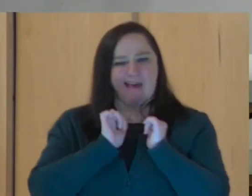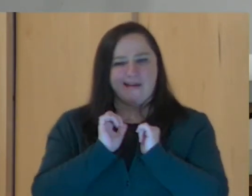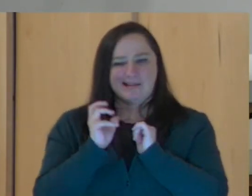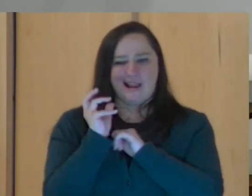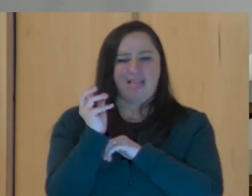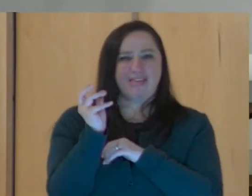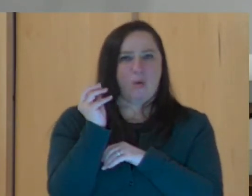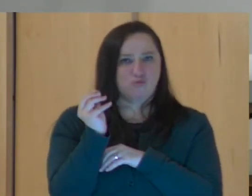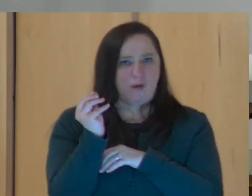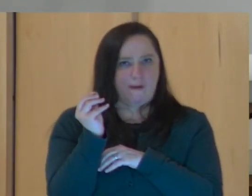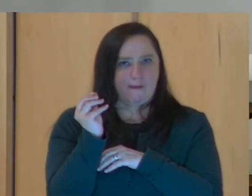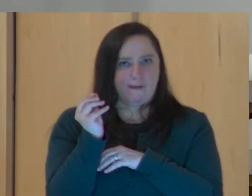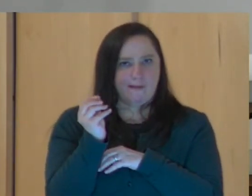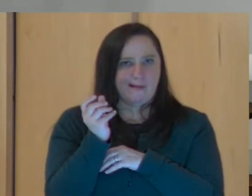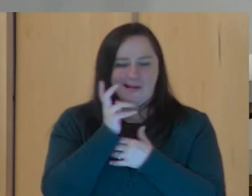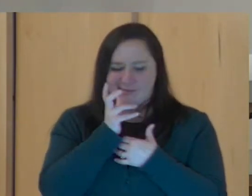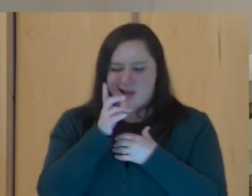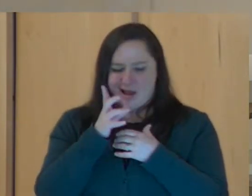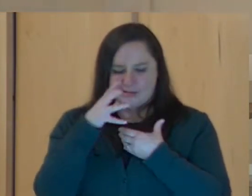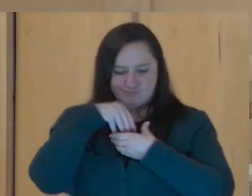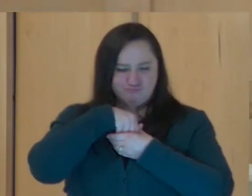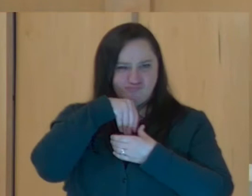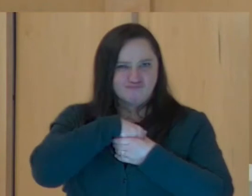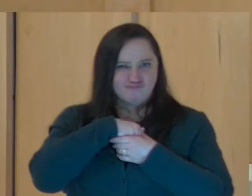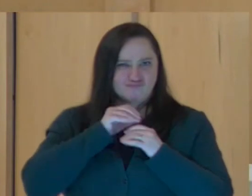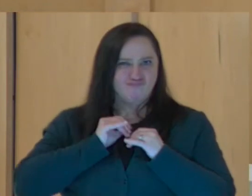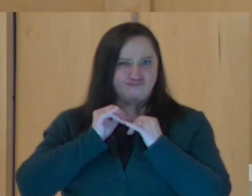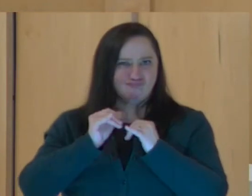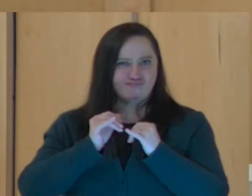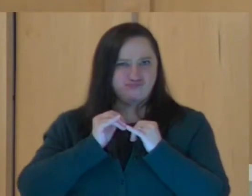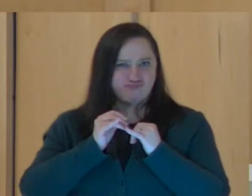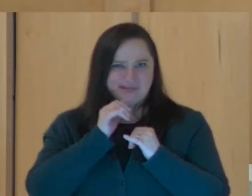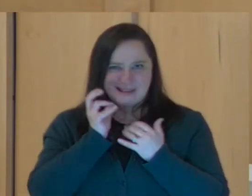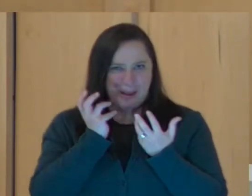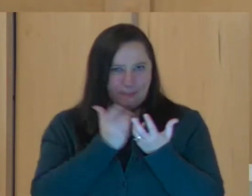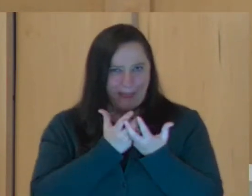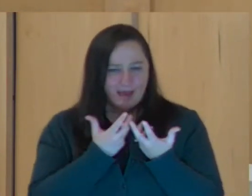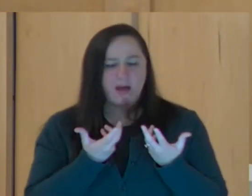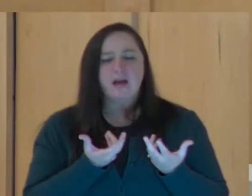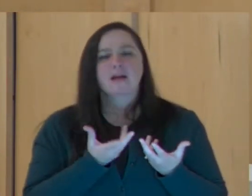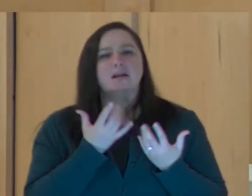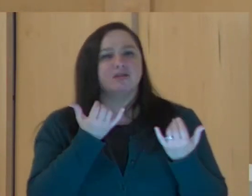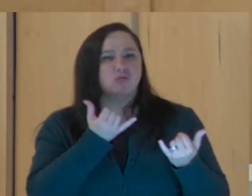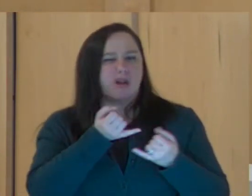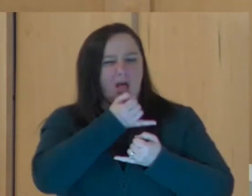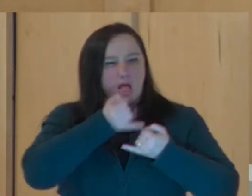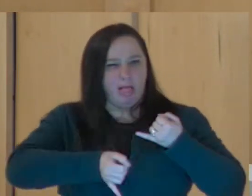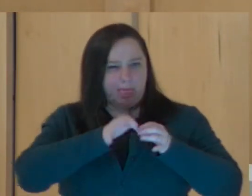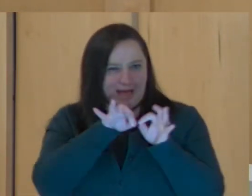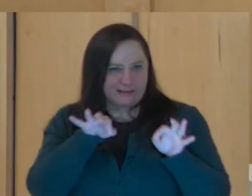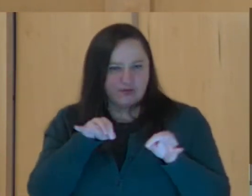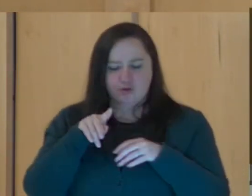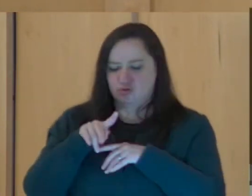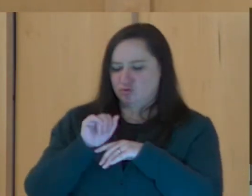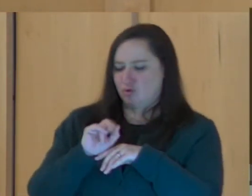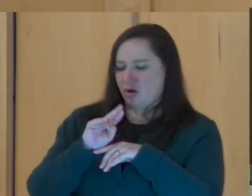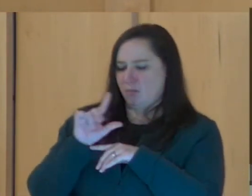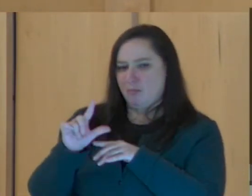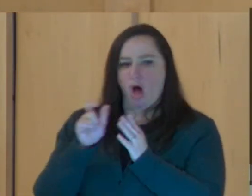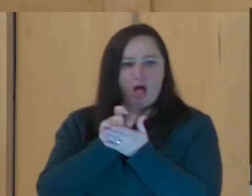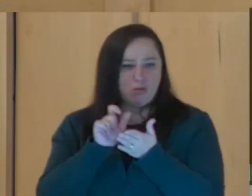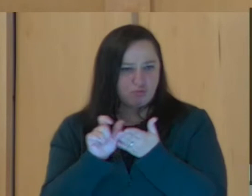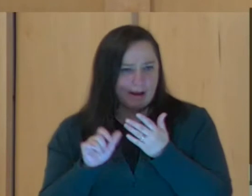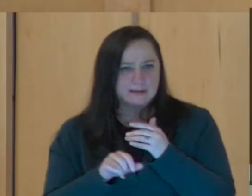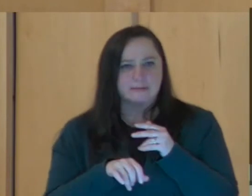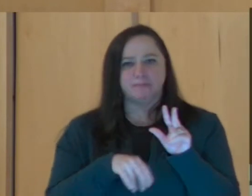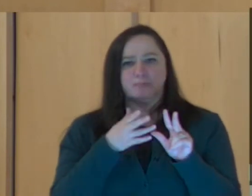that isn't really you. So now, listen, this is the last verse. This is what Paul said in 3 verse